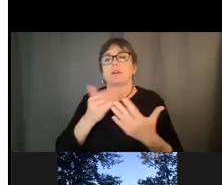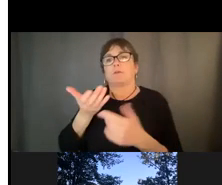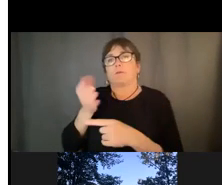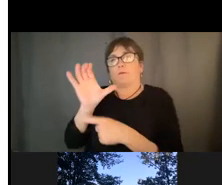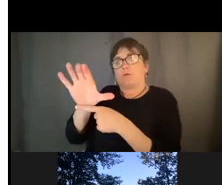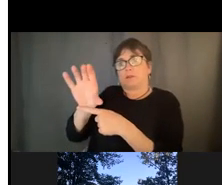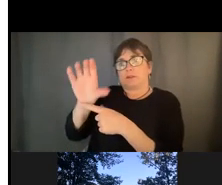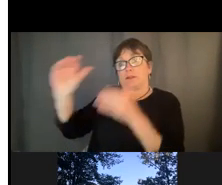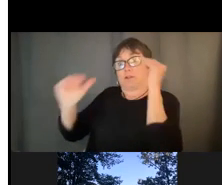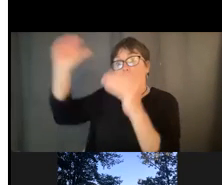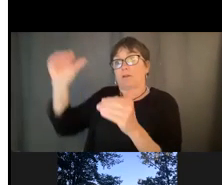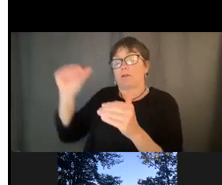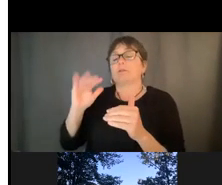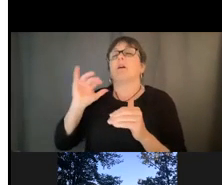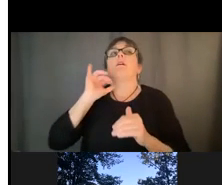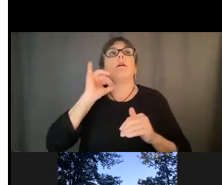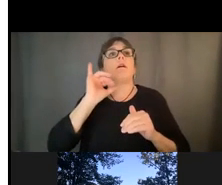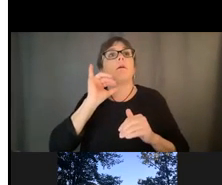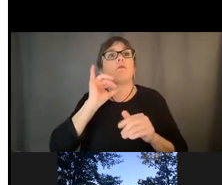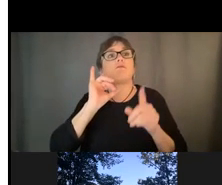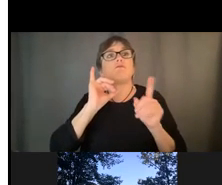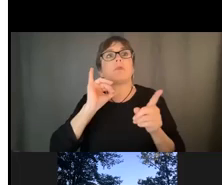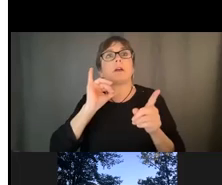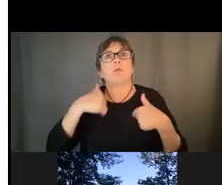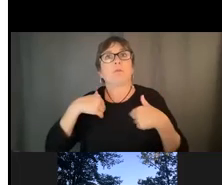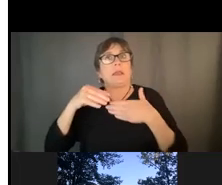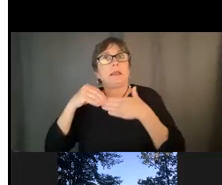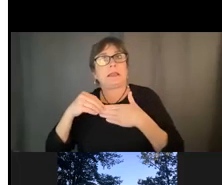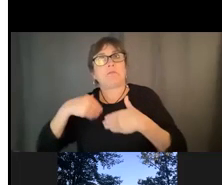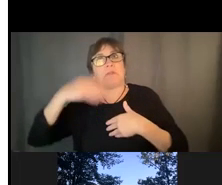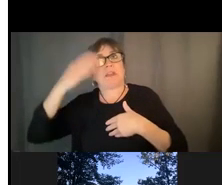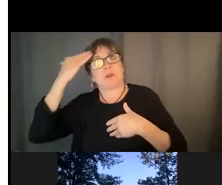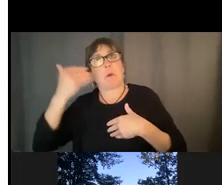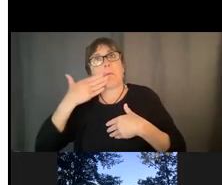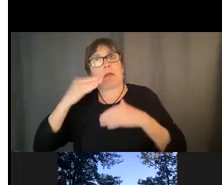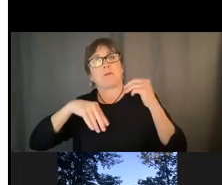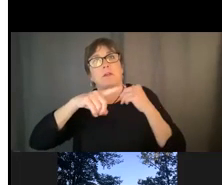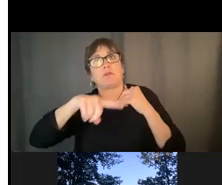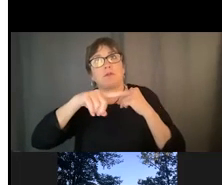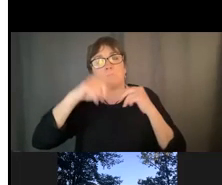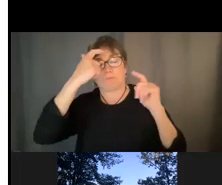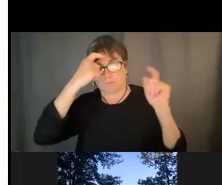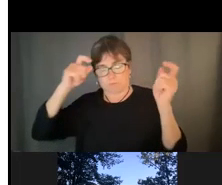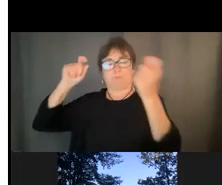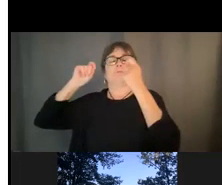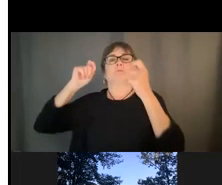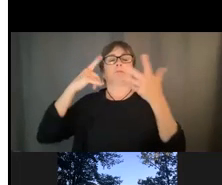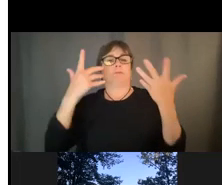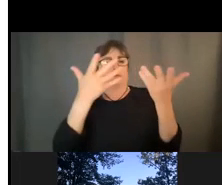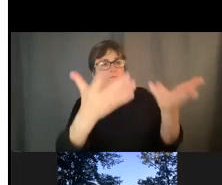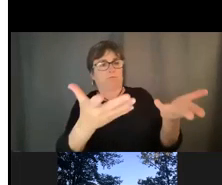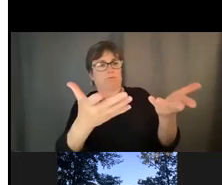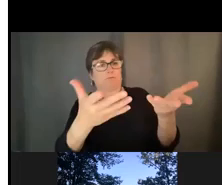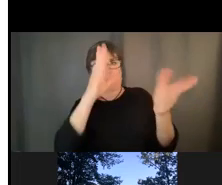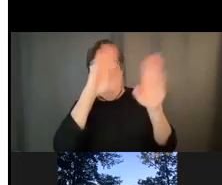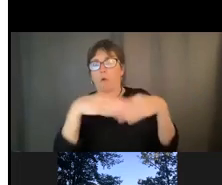change their mindset away from adults know best to the youth might know best. And it kind of creates this idea where